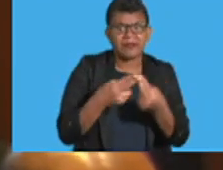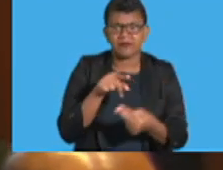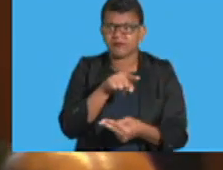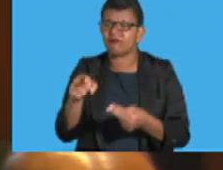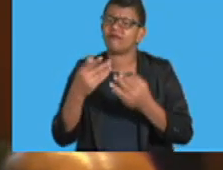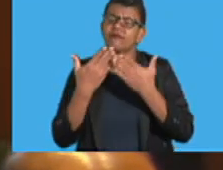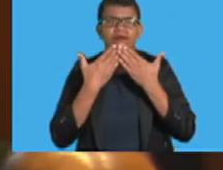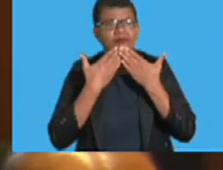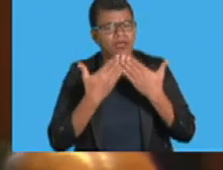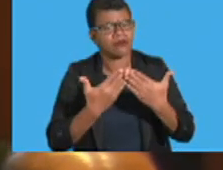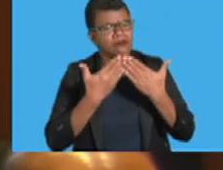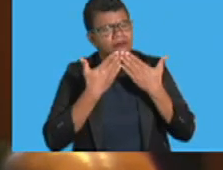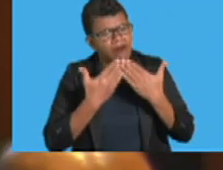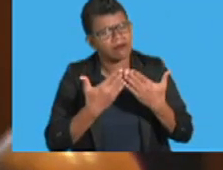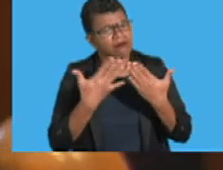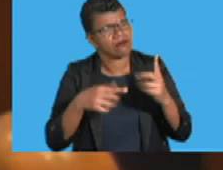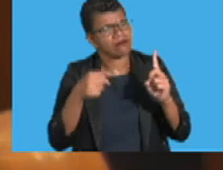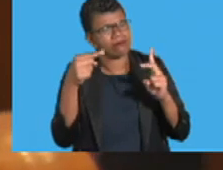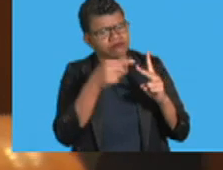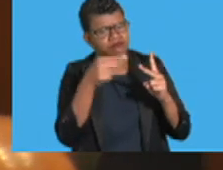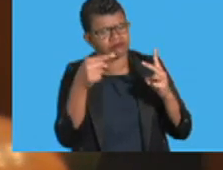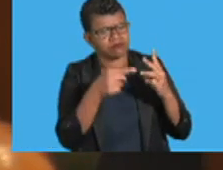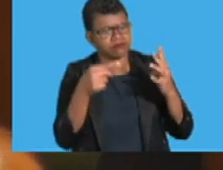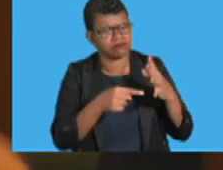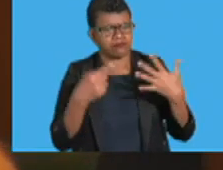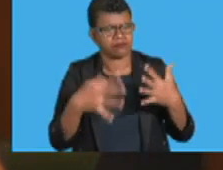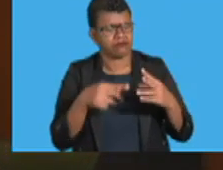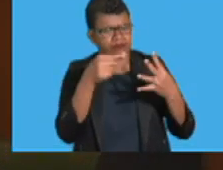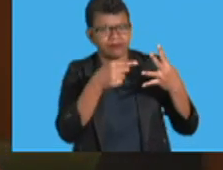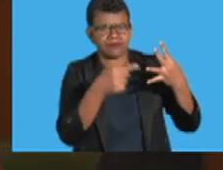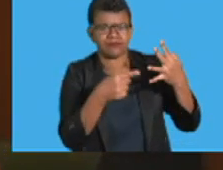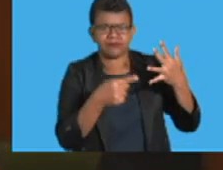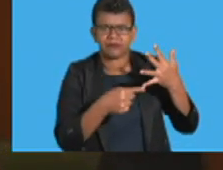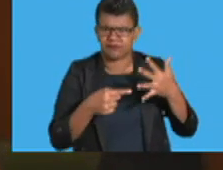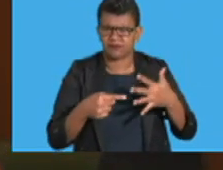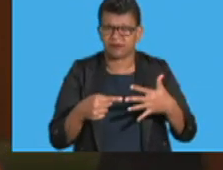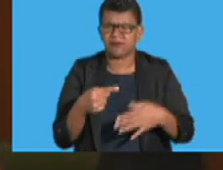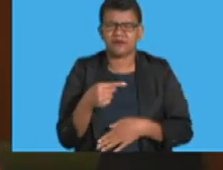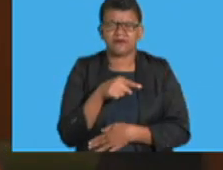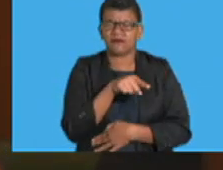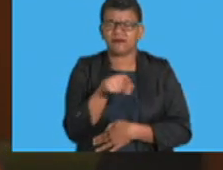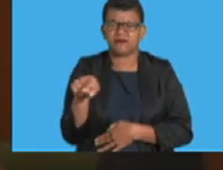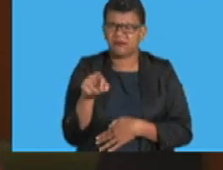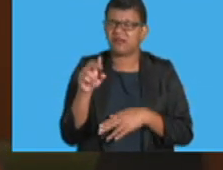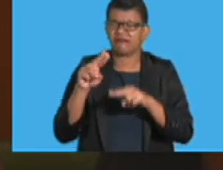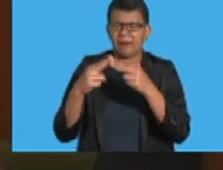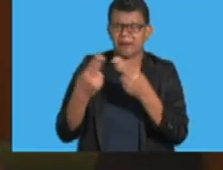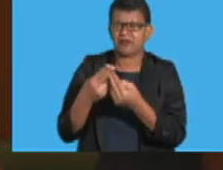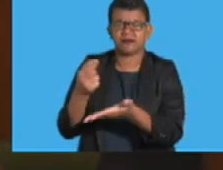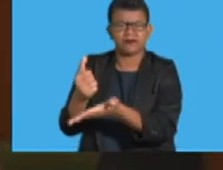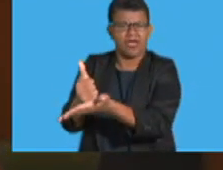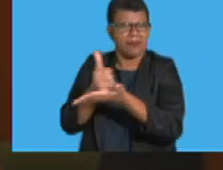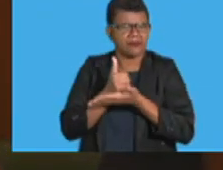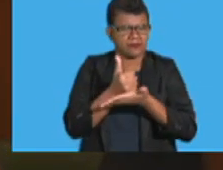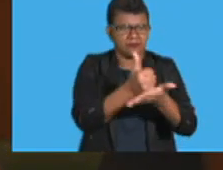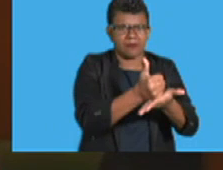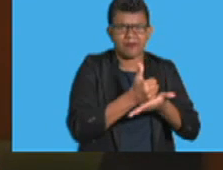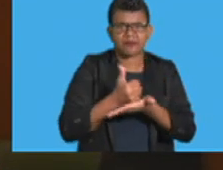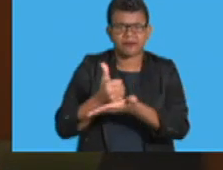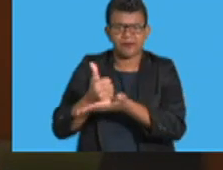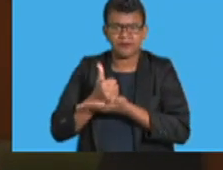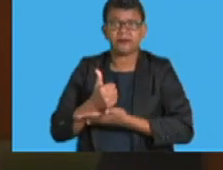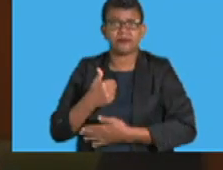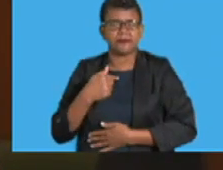family, Sharma and family, Rakavindi, all the families in the water, Mr. Imtiaz and family, Waniwadi community, Yasses community, Tangi